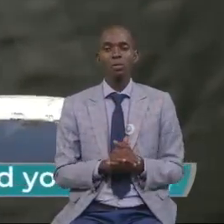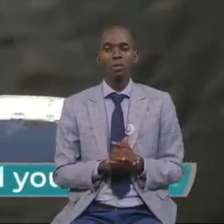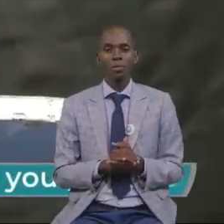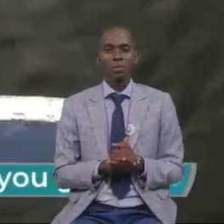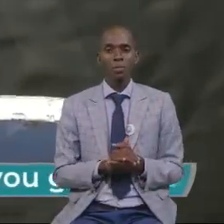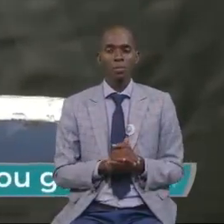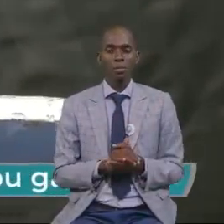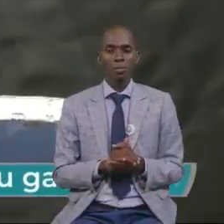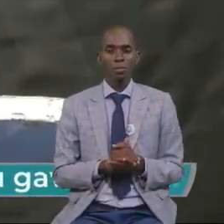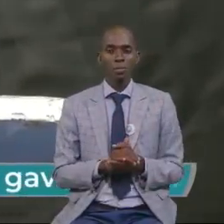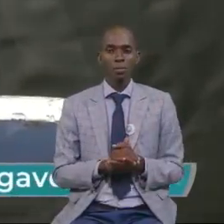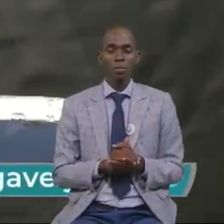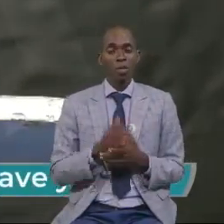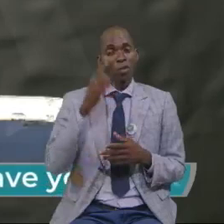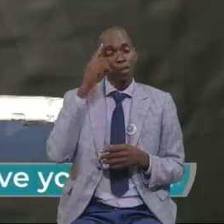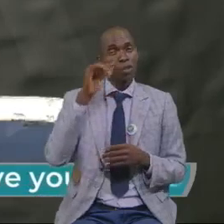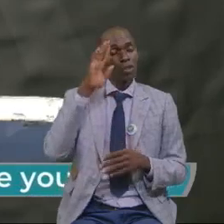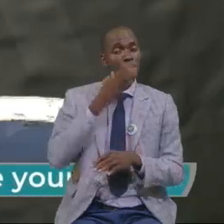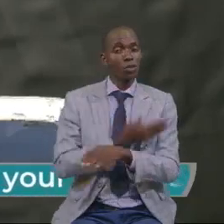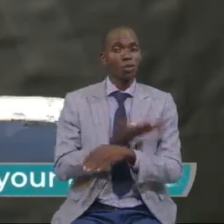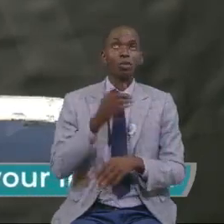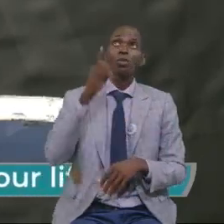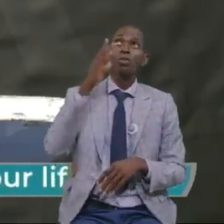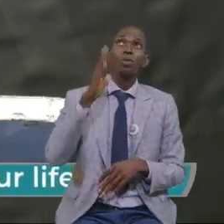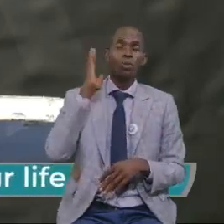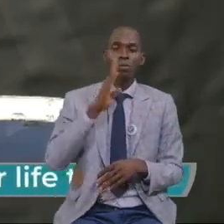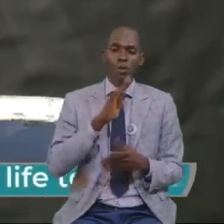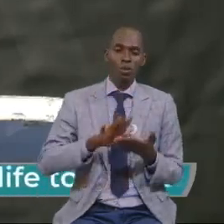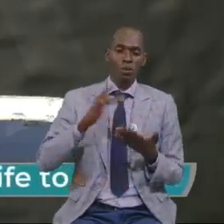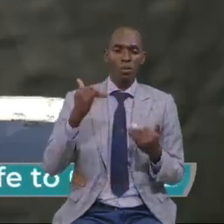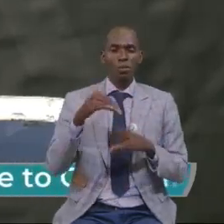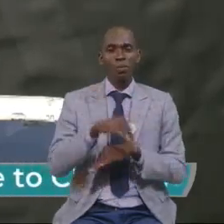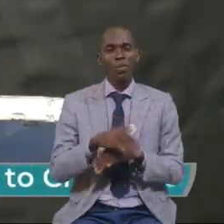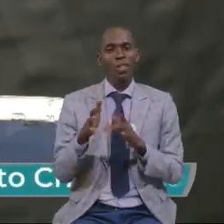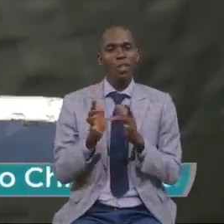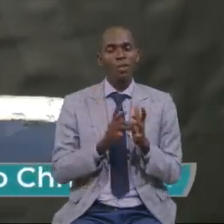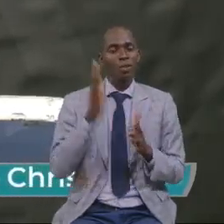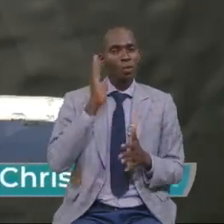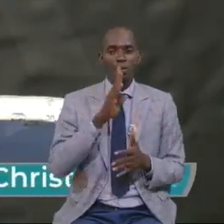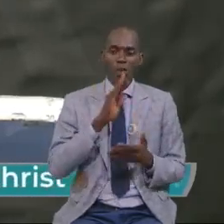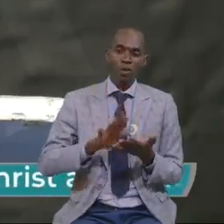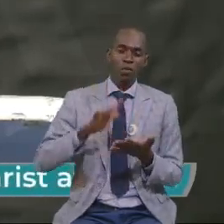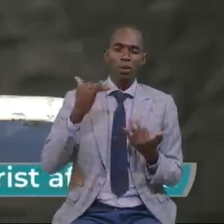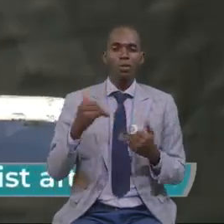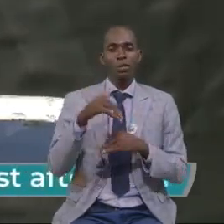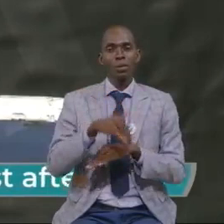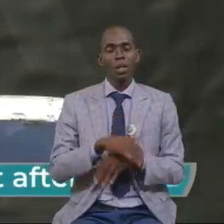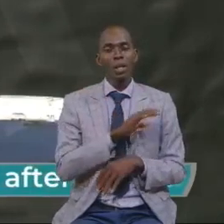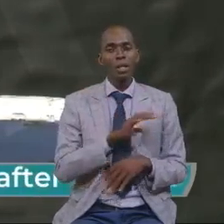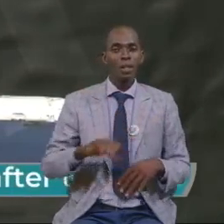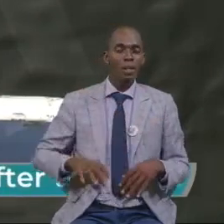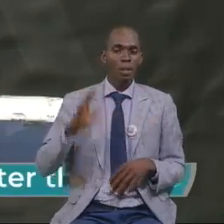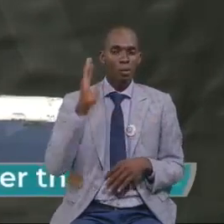For the Son of God will be glorified tonight. Jesus will be glorified tonight. Christ will be